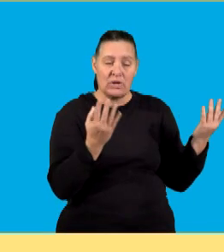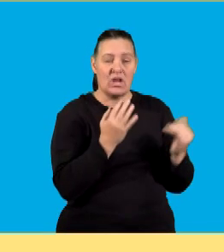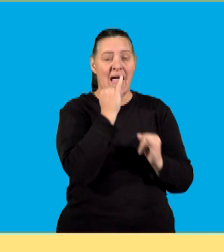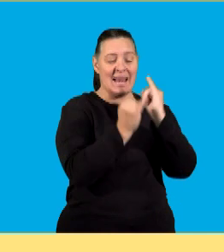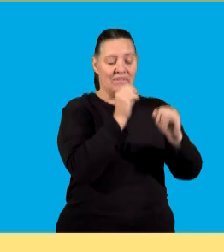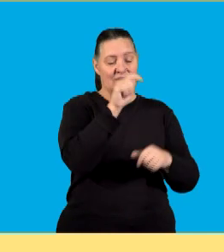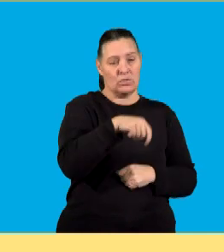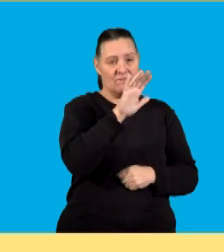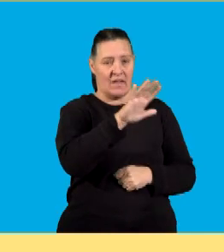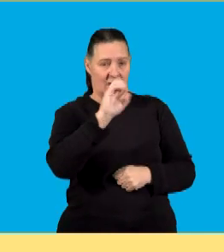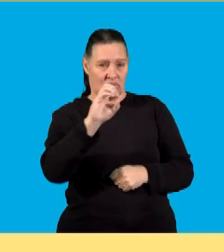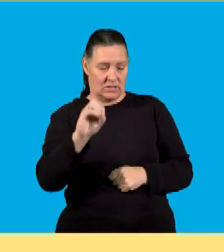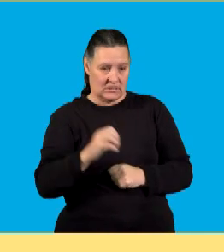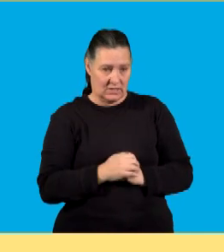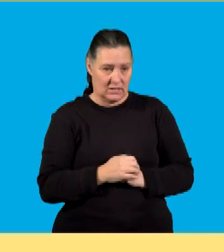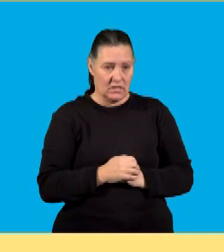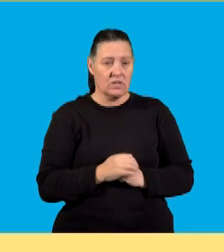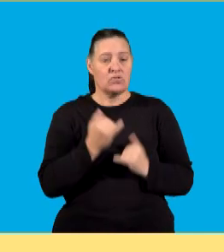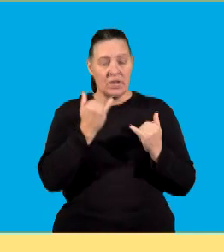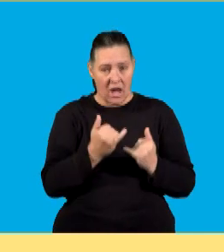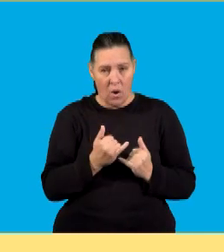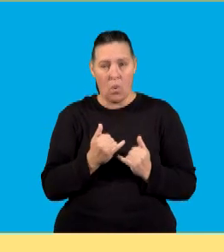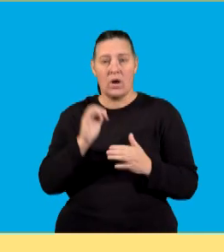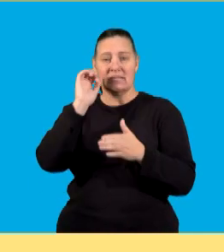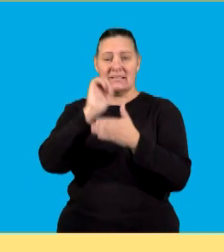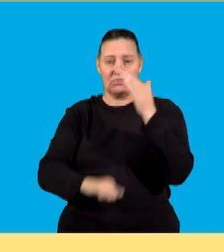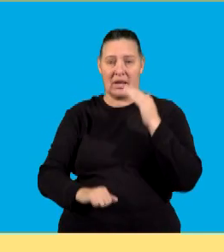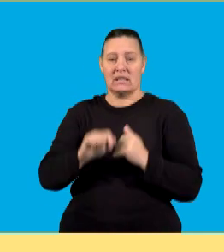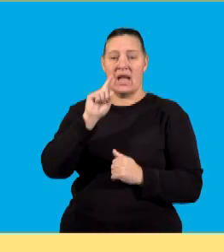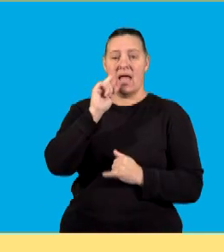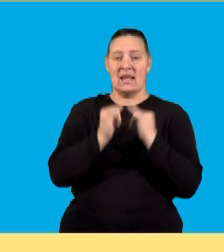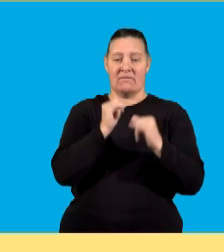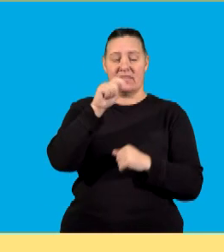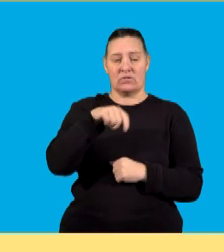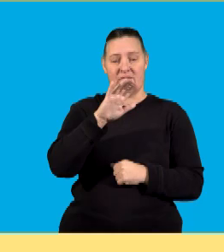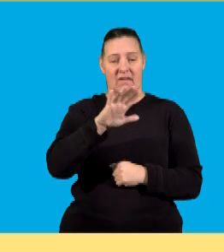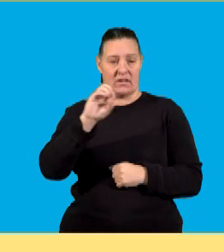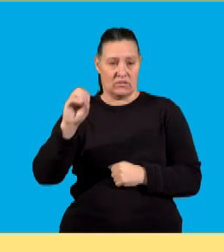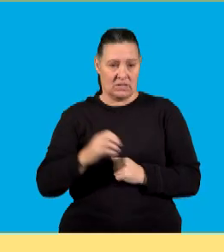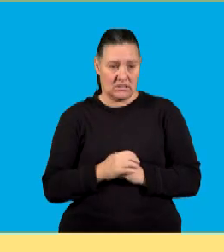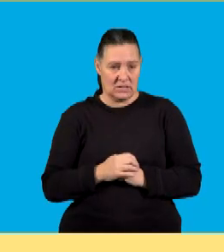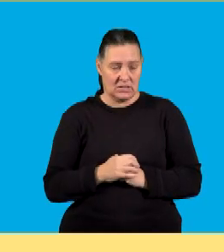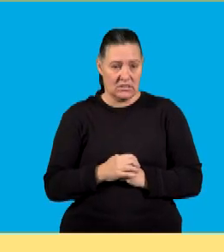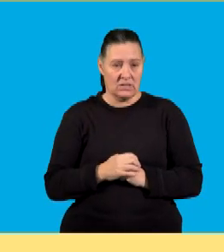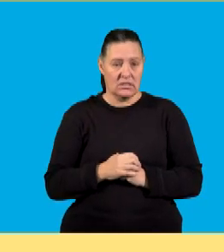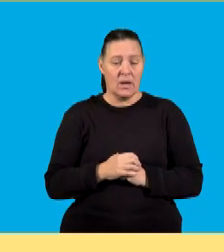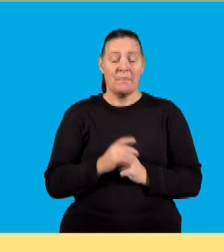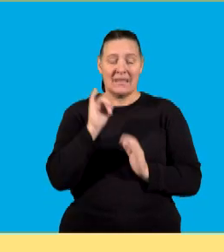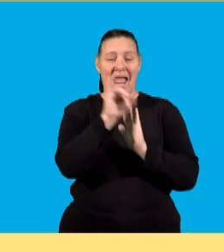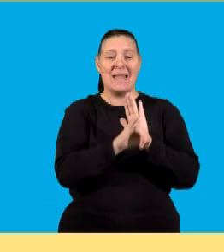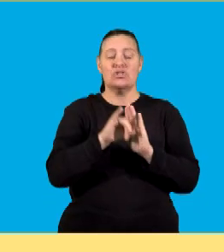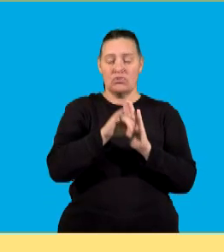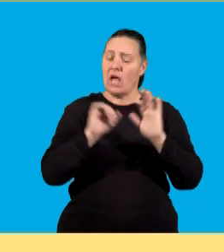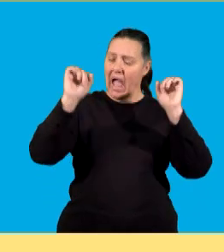for 11,500. So I'll come and subtract that 11,500. Even though